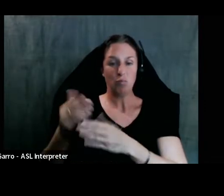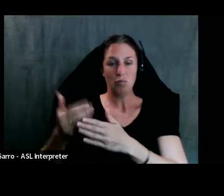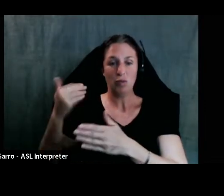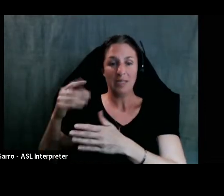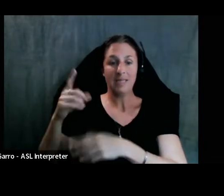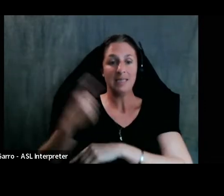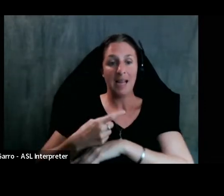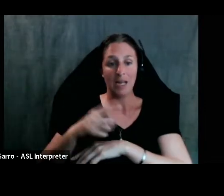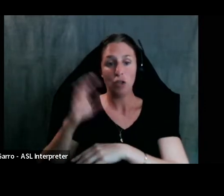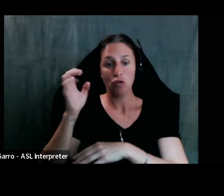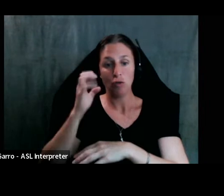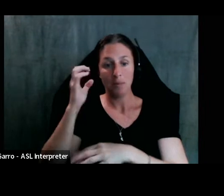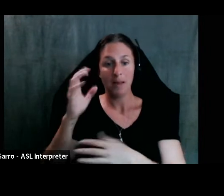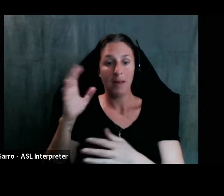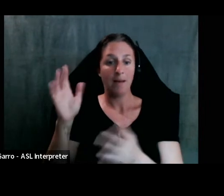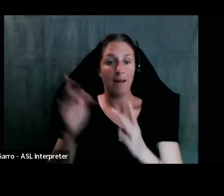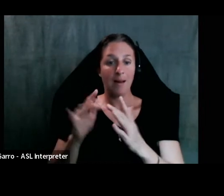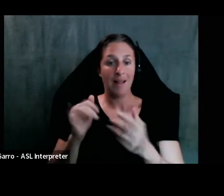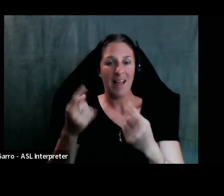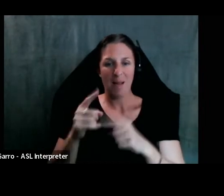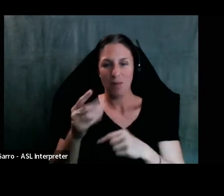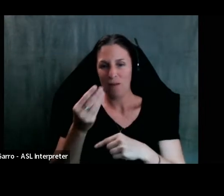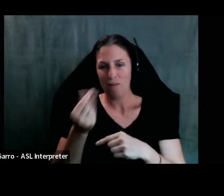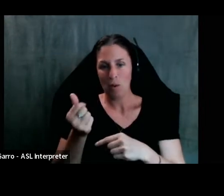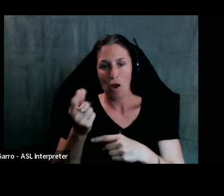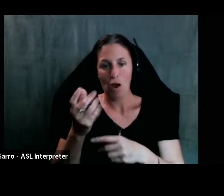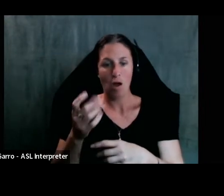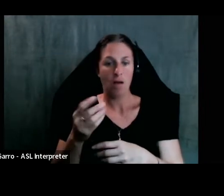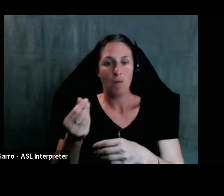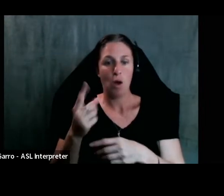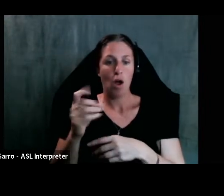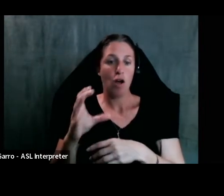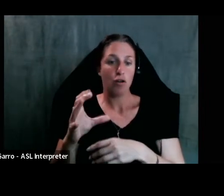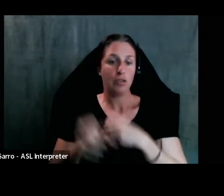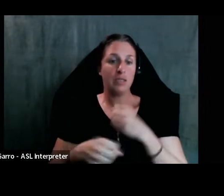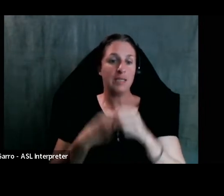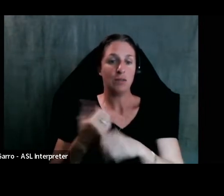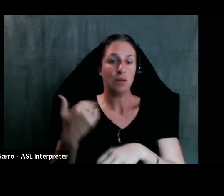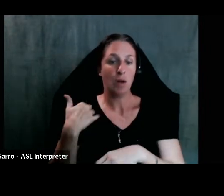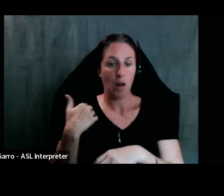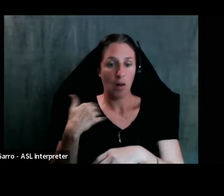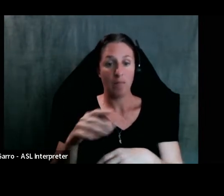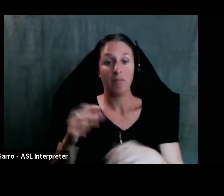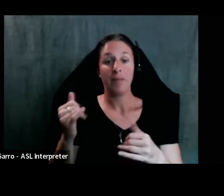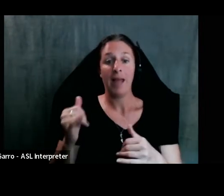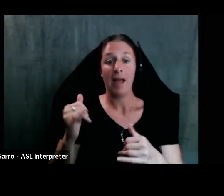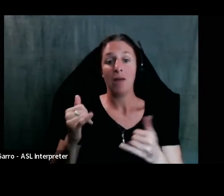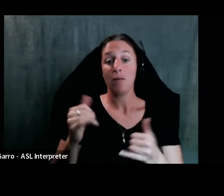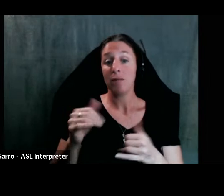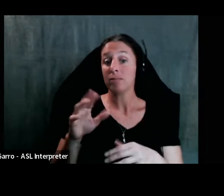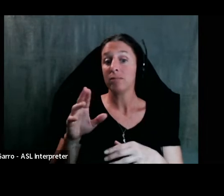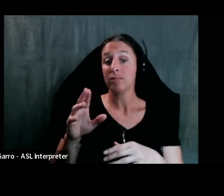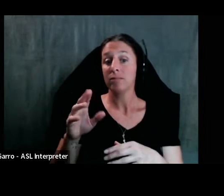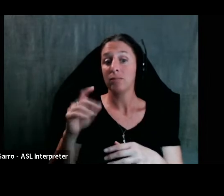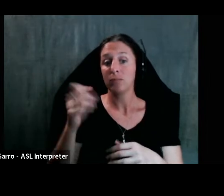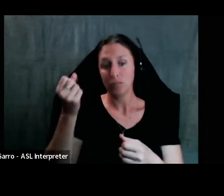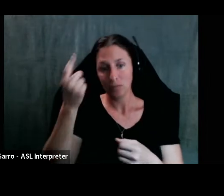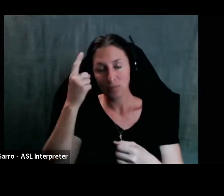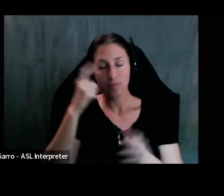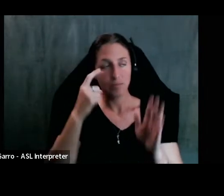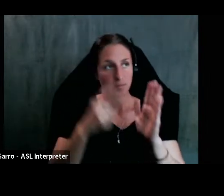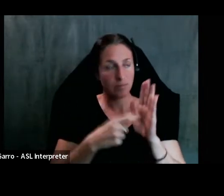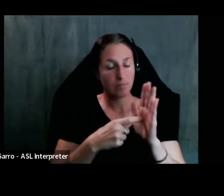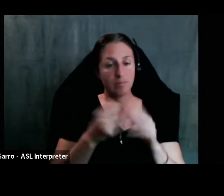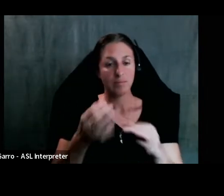few hundred years ago. And whereas San Mateo Union High School District and our community recognize the importance of understanding